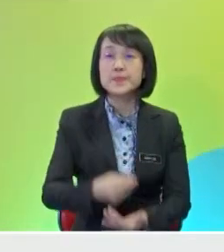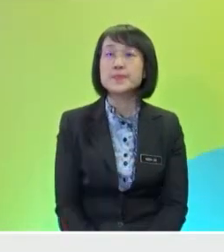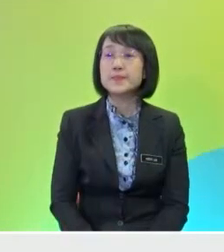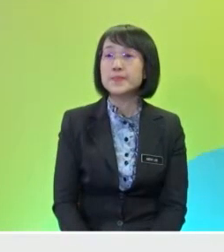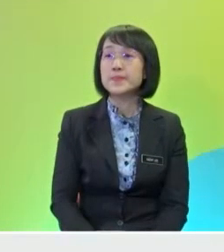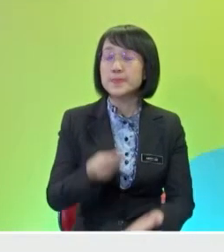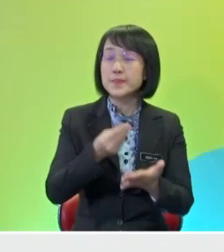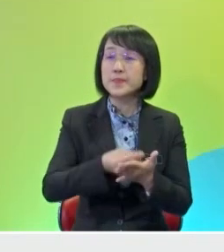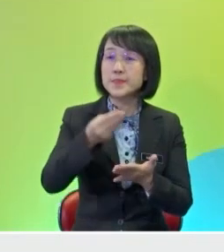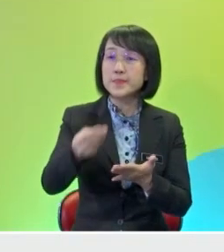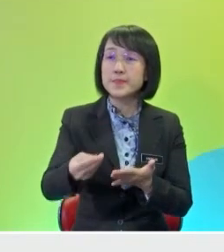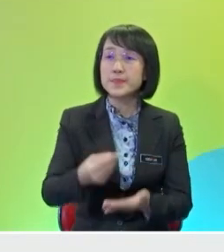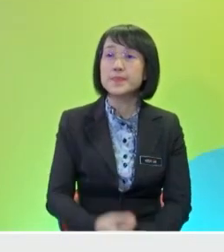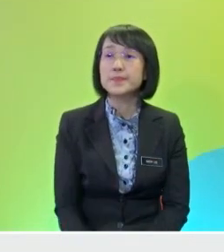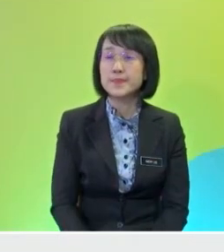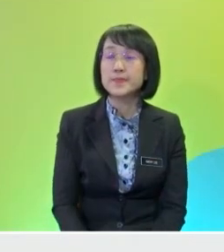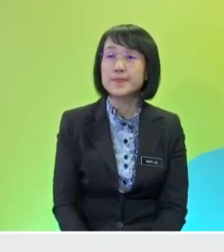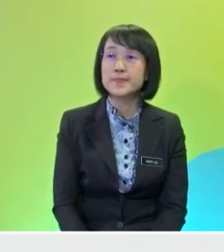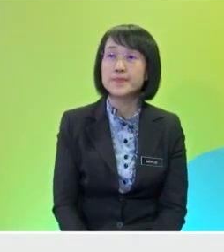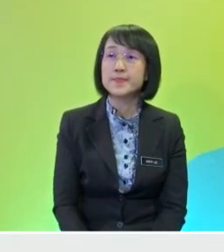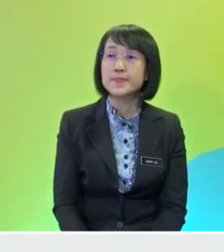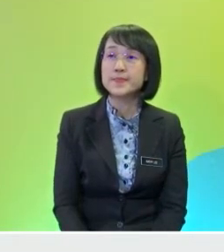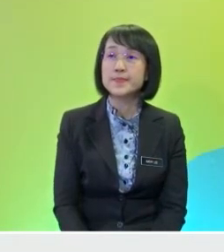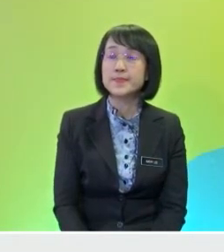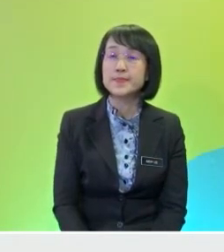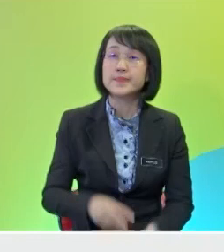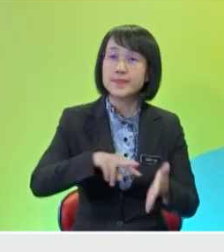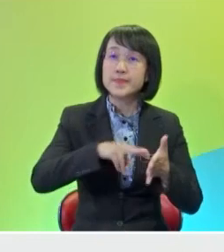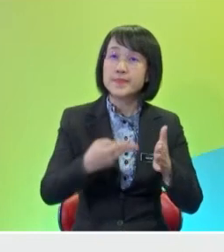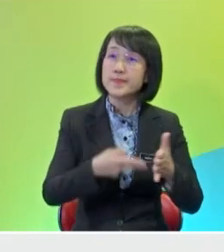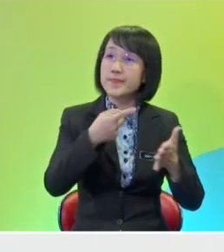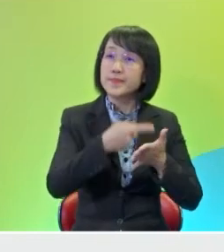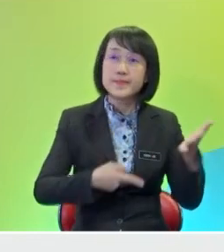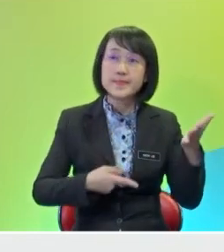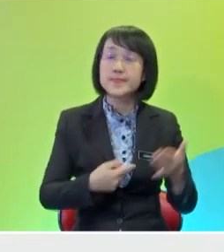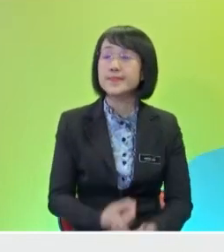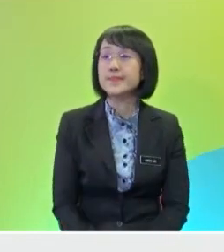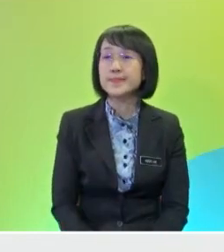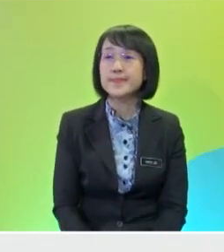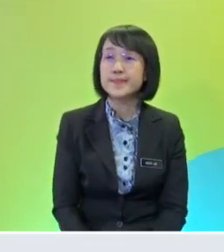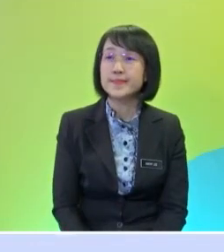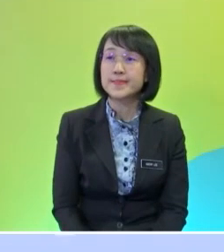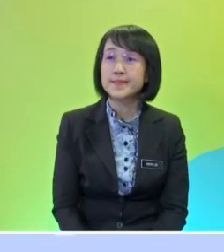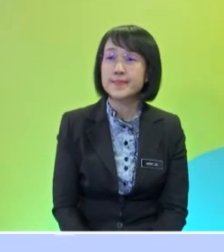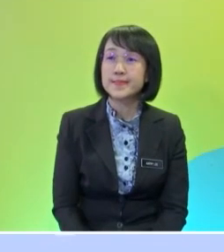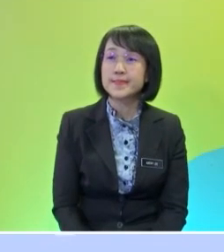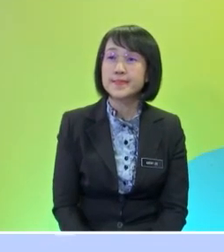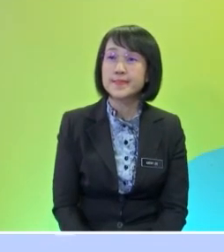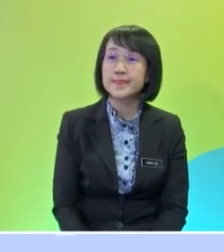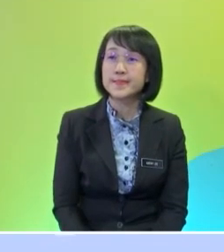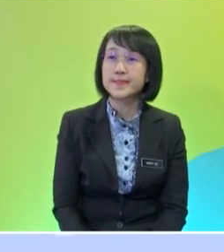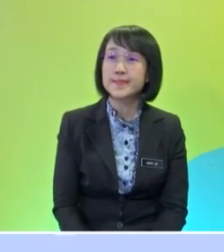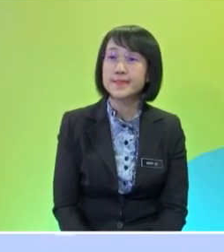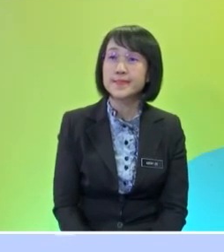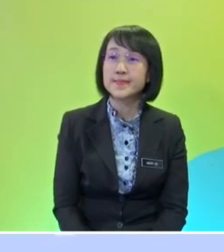purchase salad, which is healthy. What purchase mean? Okay, who would like to explain what it means? Who's